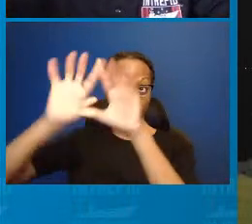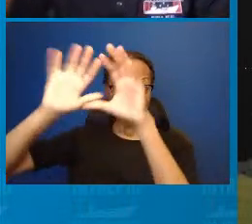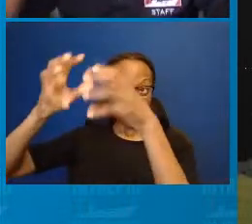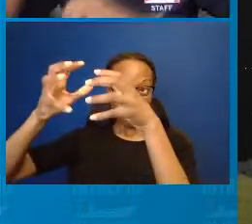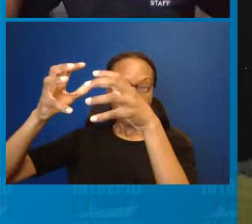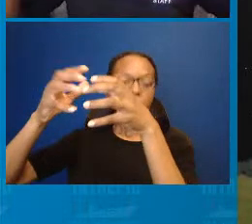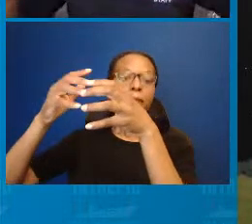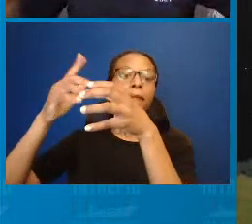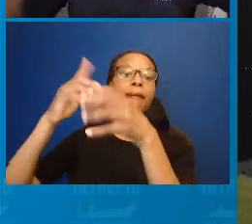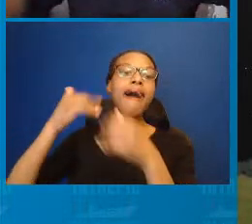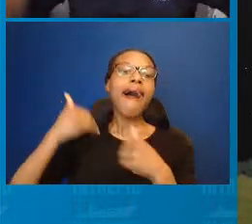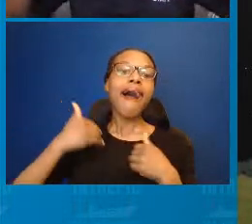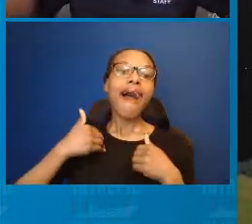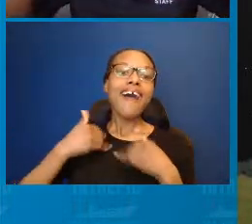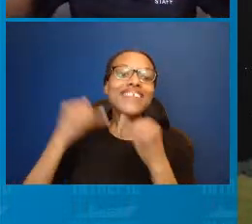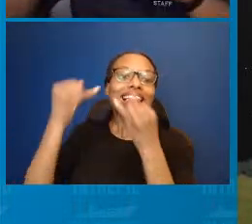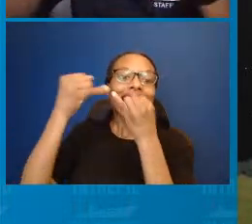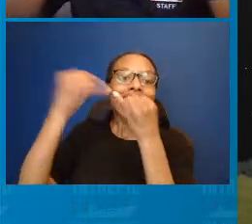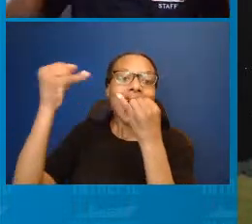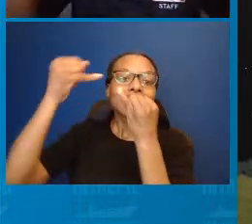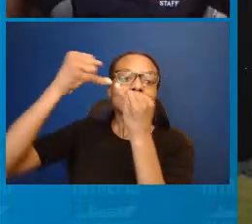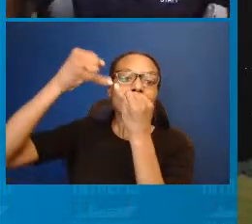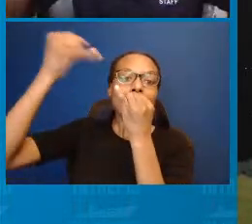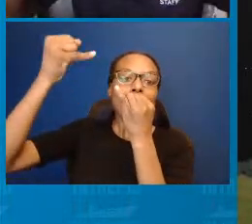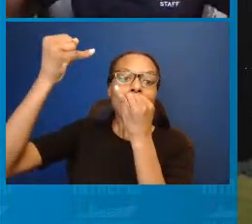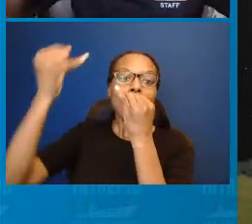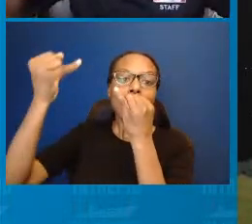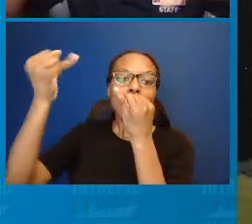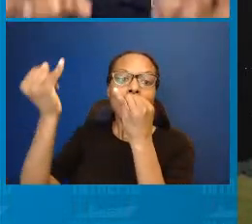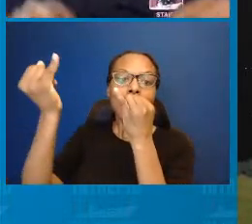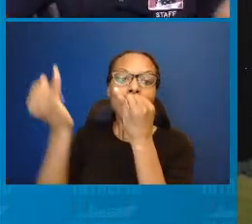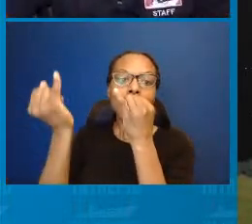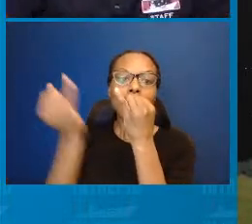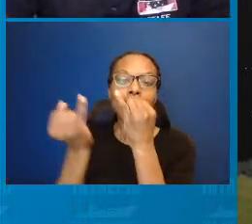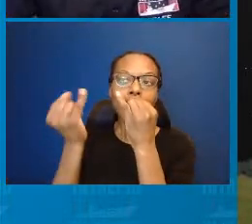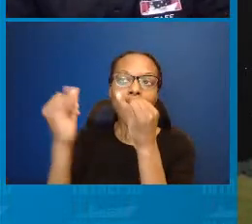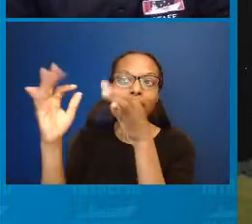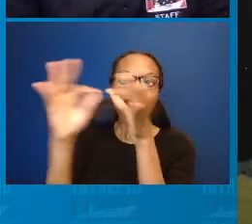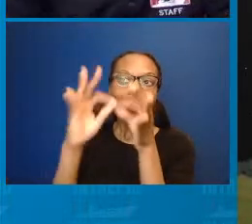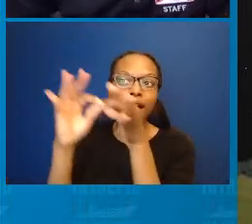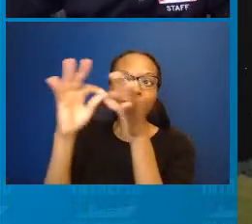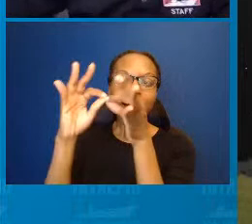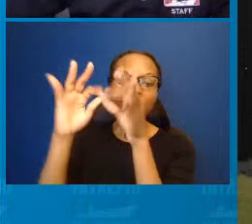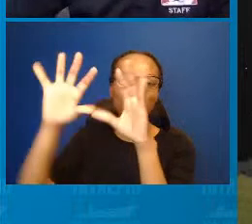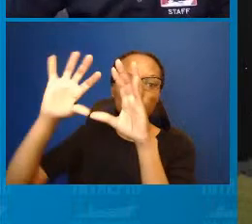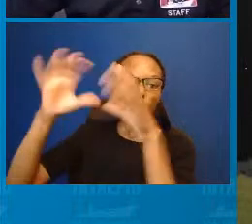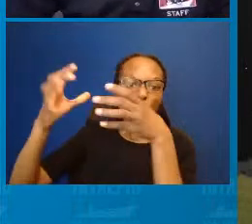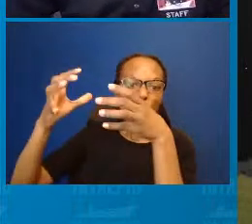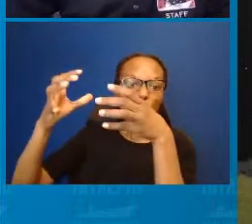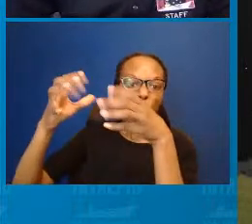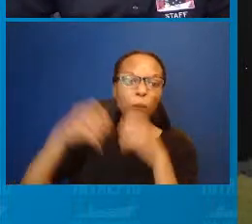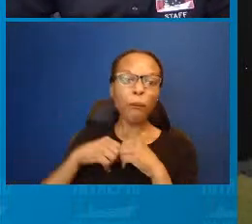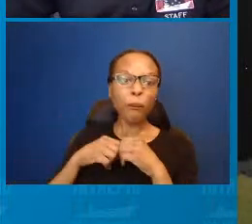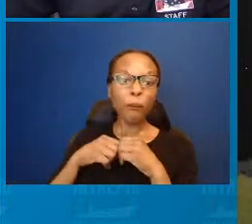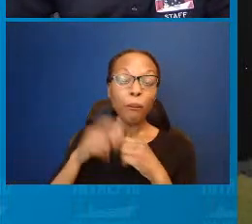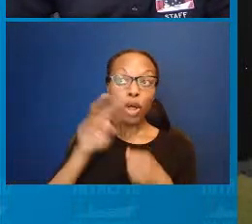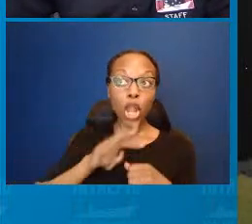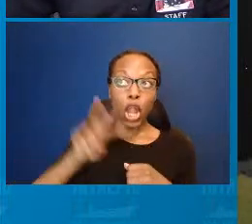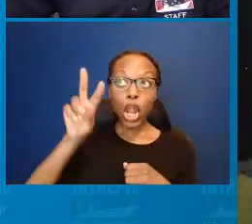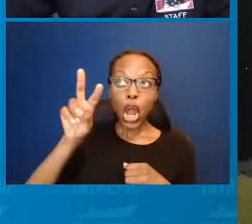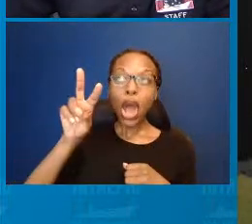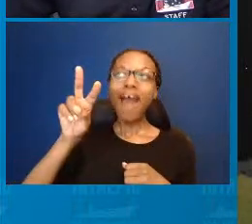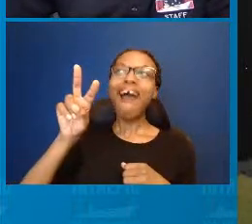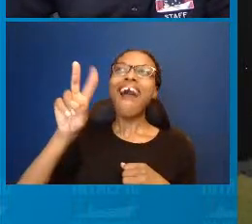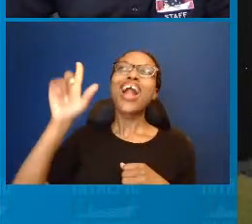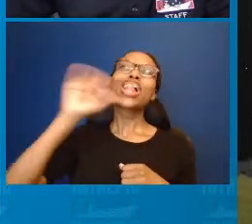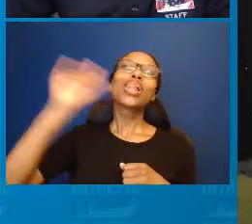And these things, these stars, these imaginary stars, these groupings, almost seem to sometimes resemble pictures in the